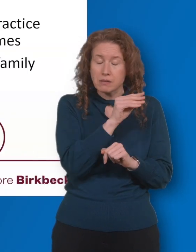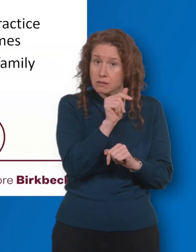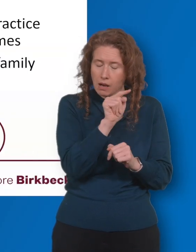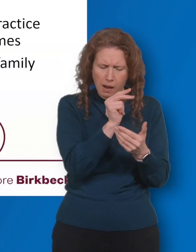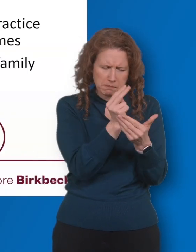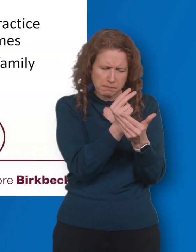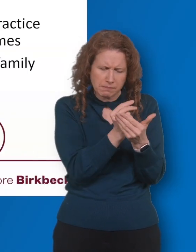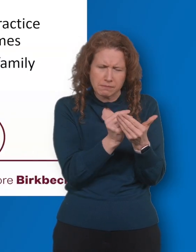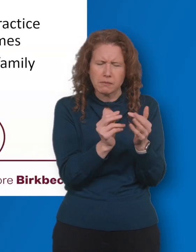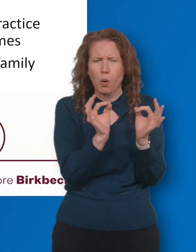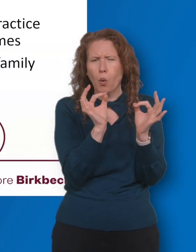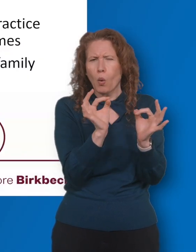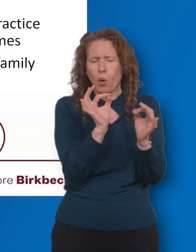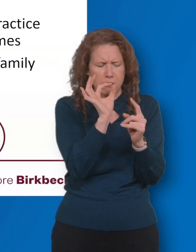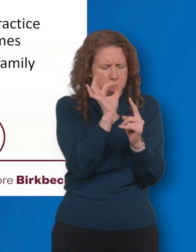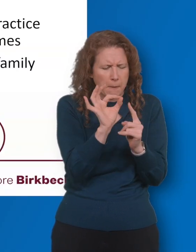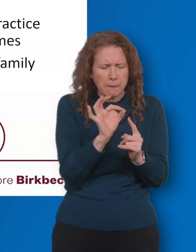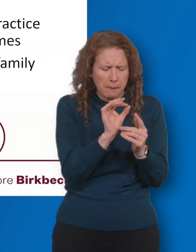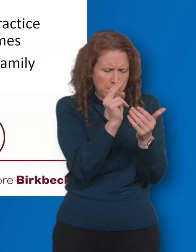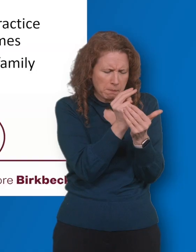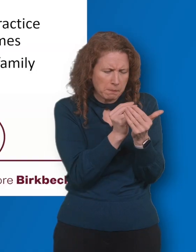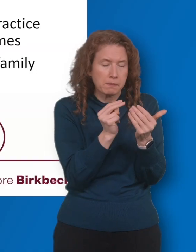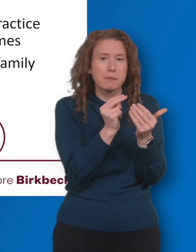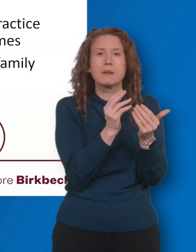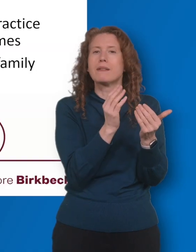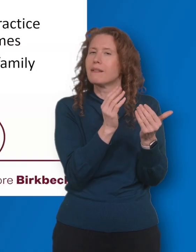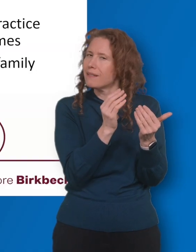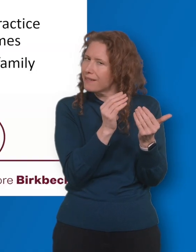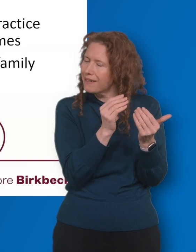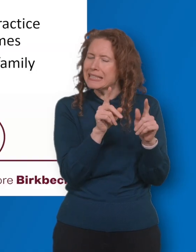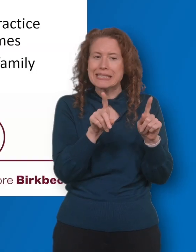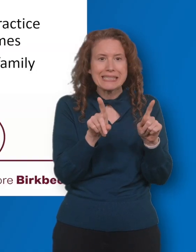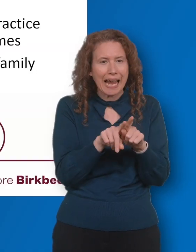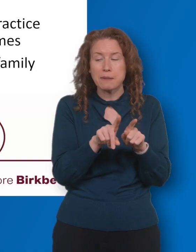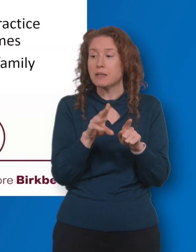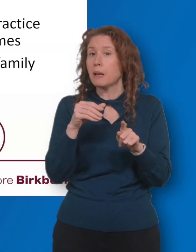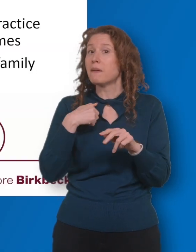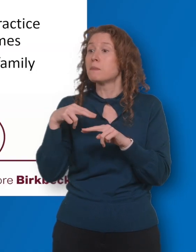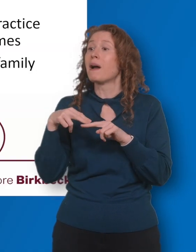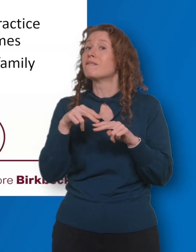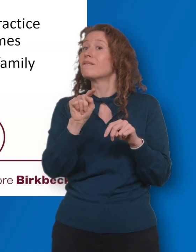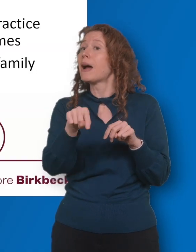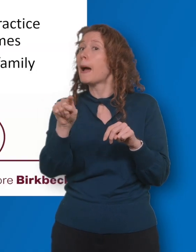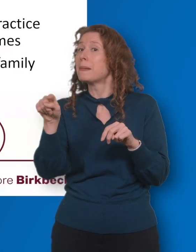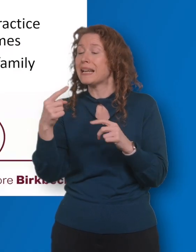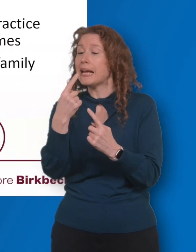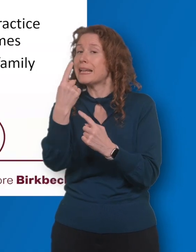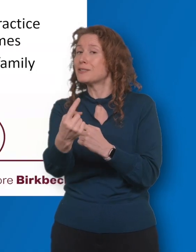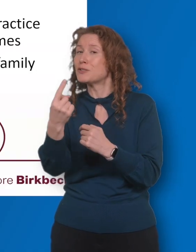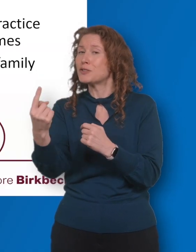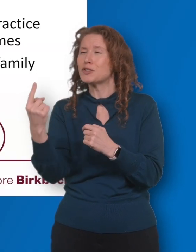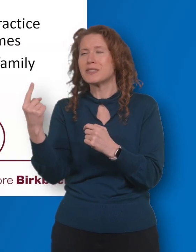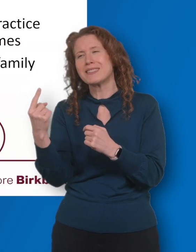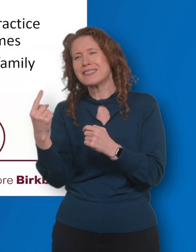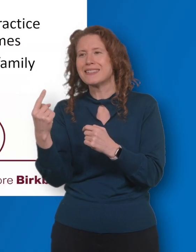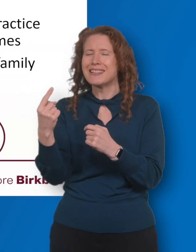painted with an incredible level of detail, just in the same way that some of my family members, where each